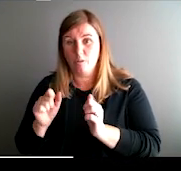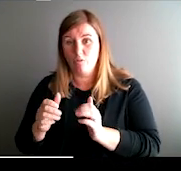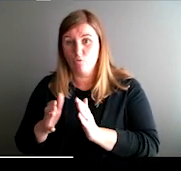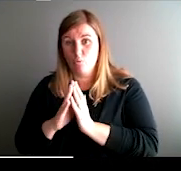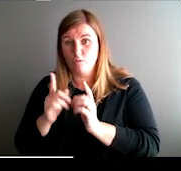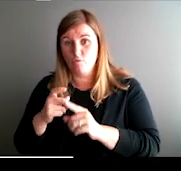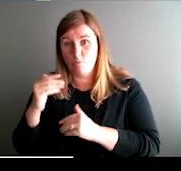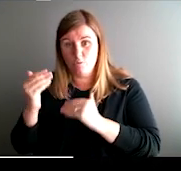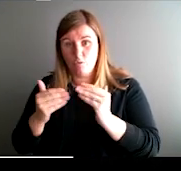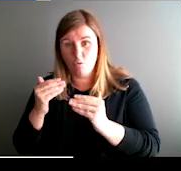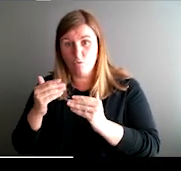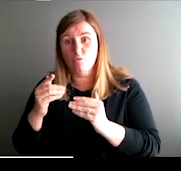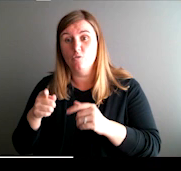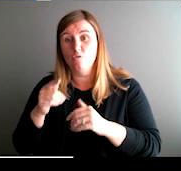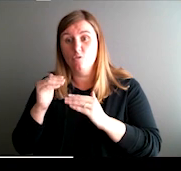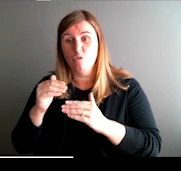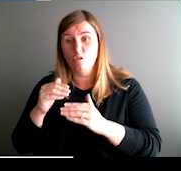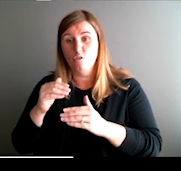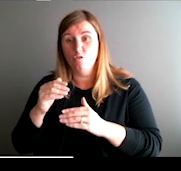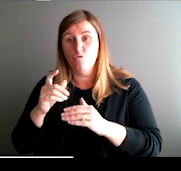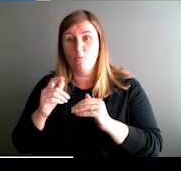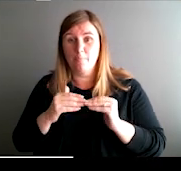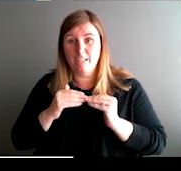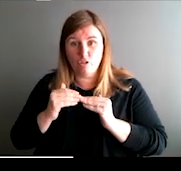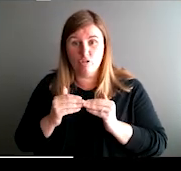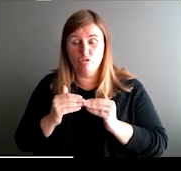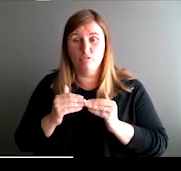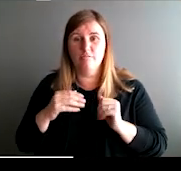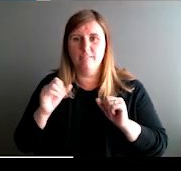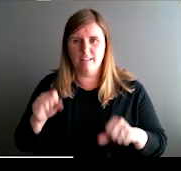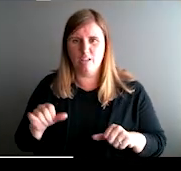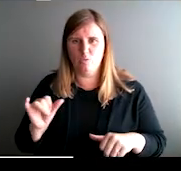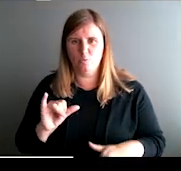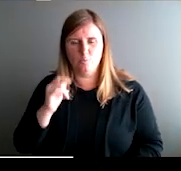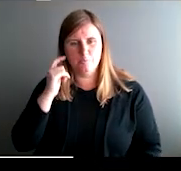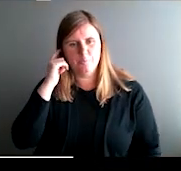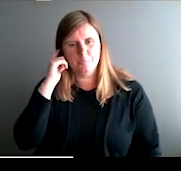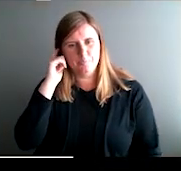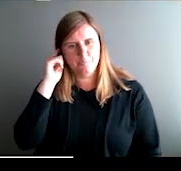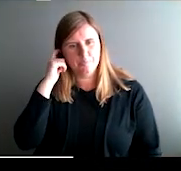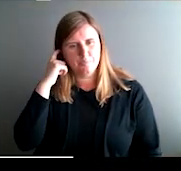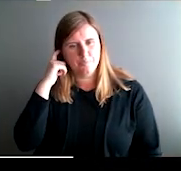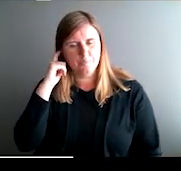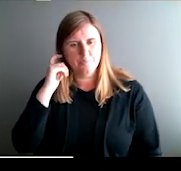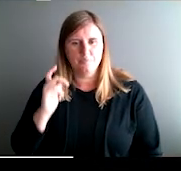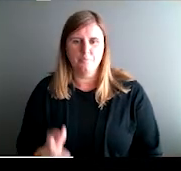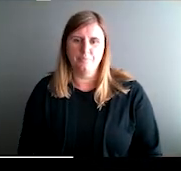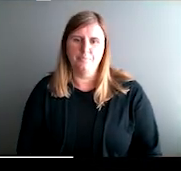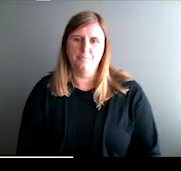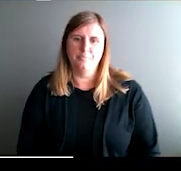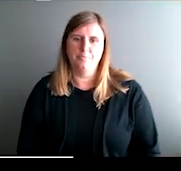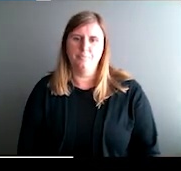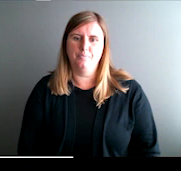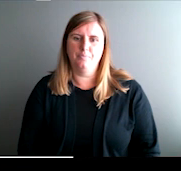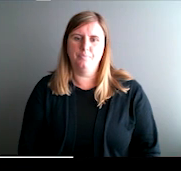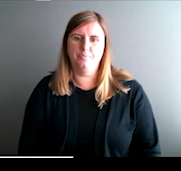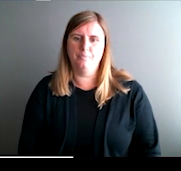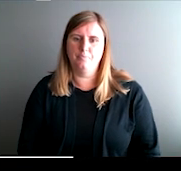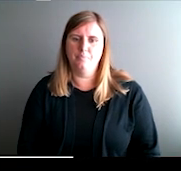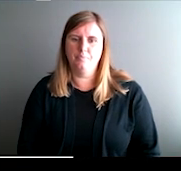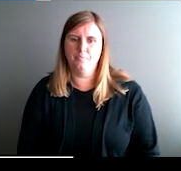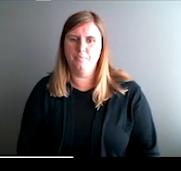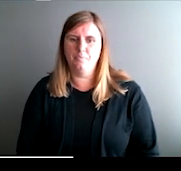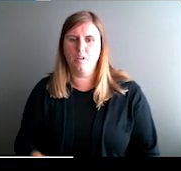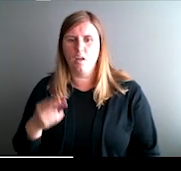from adults, you'll need to be taught to learn to request from peers, and so on and so forth. Students who are early learners will often engage in